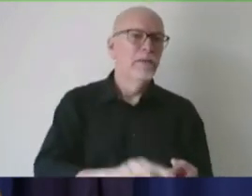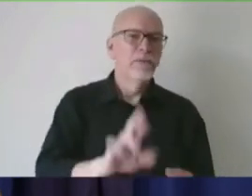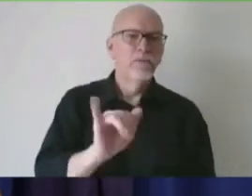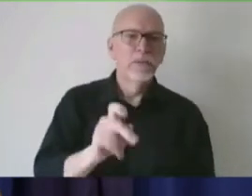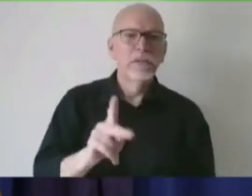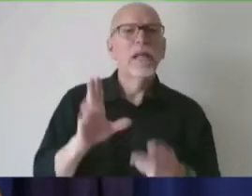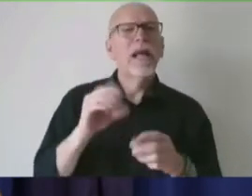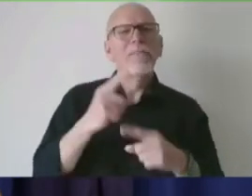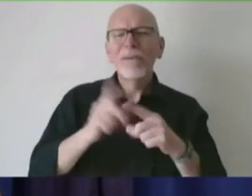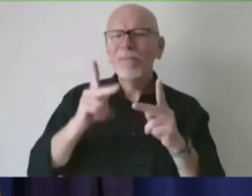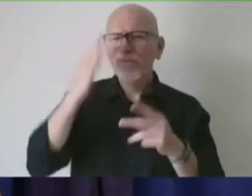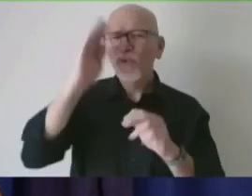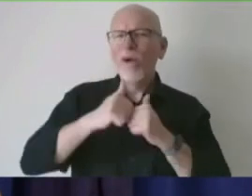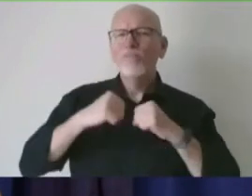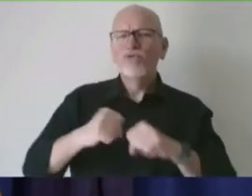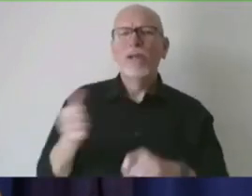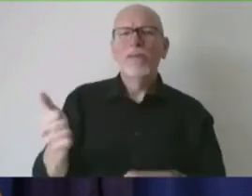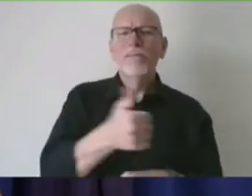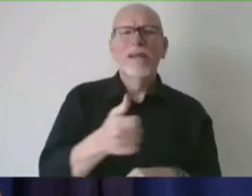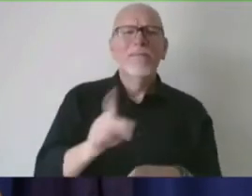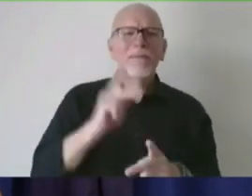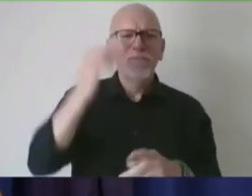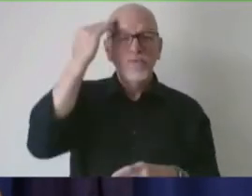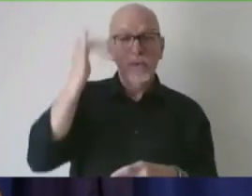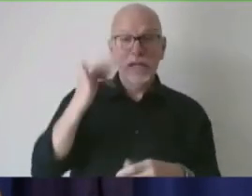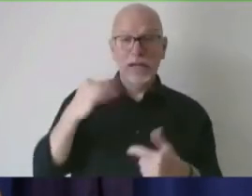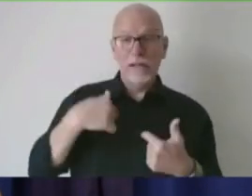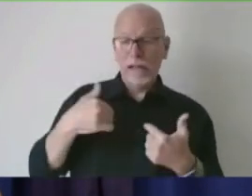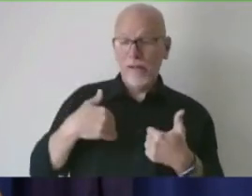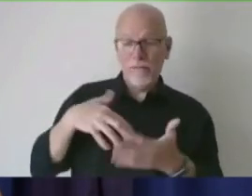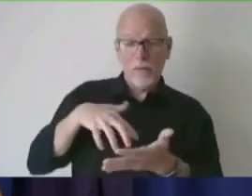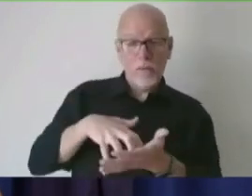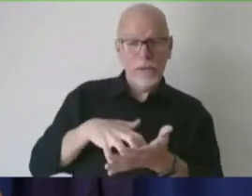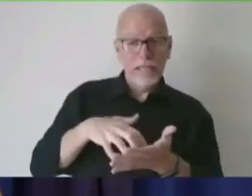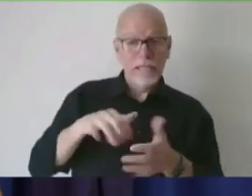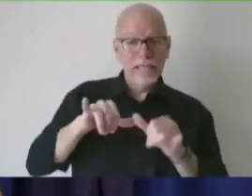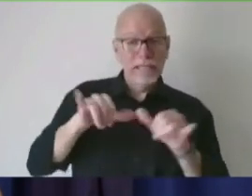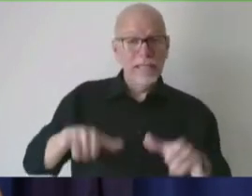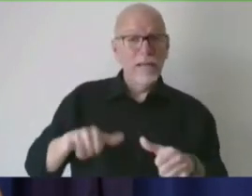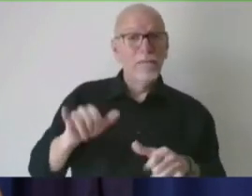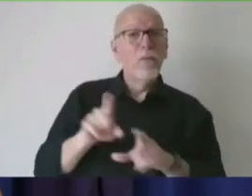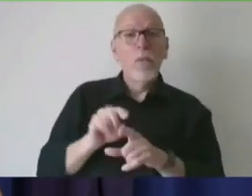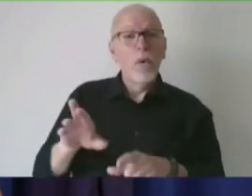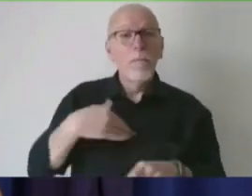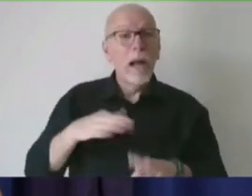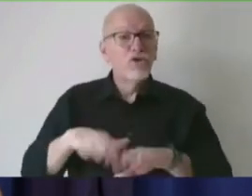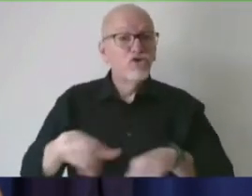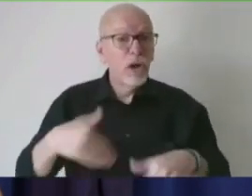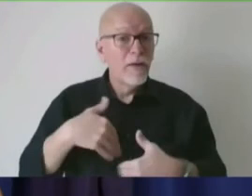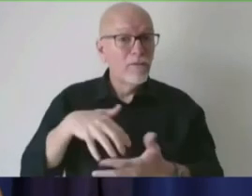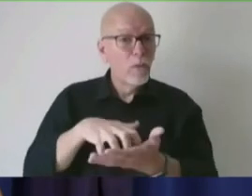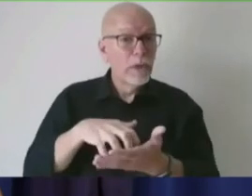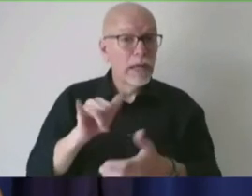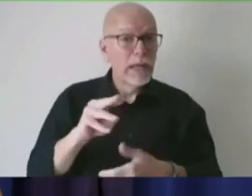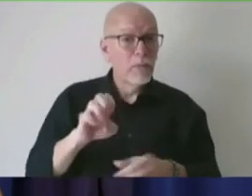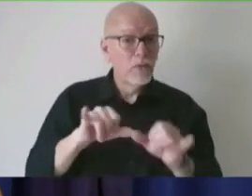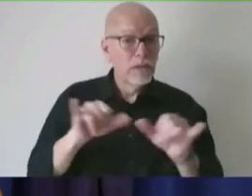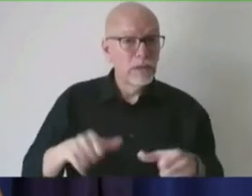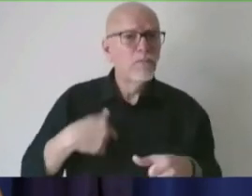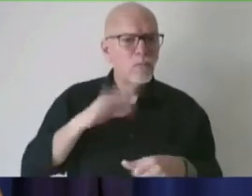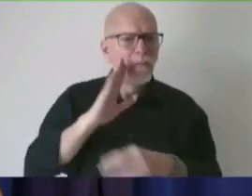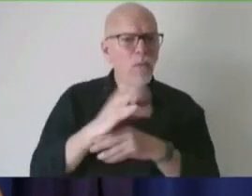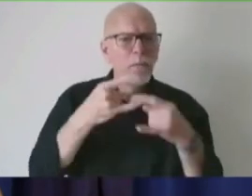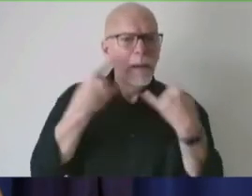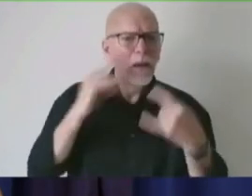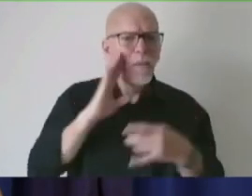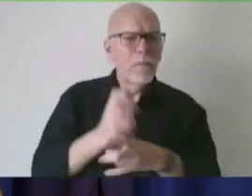themselves. They know, for instance, if they have an immunocompromised child like Dr. Weaver does in her family, that they're going to make sure they wear their masks and they're careful.